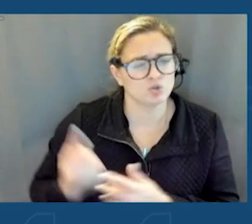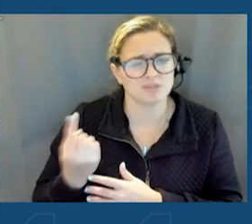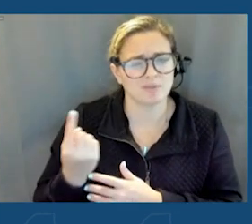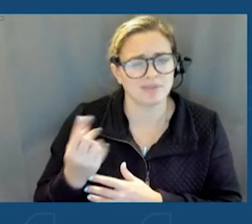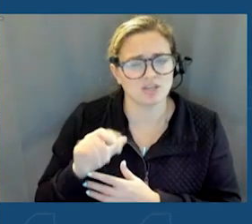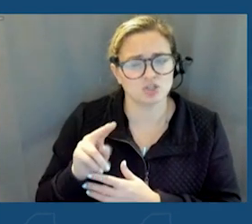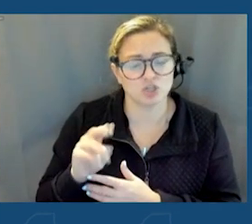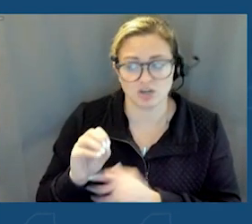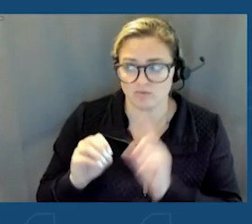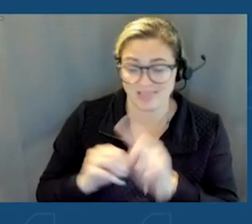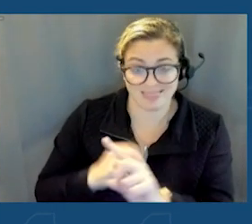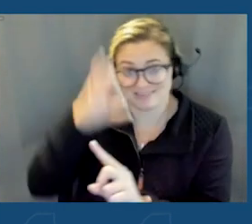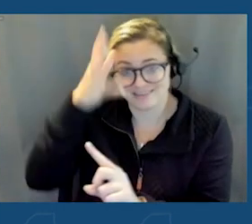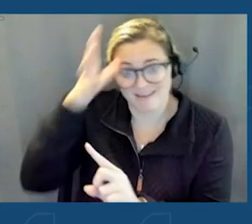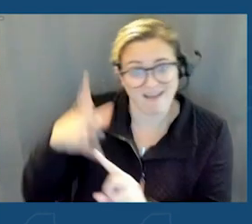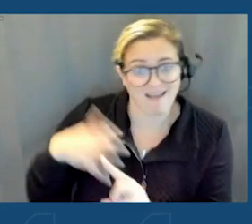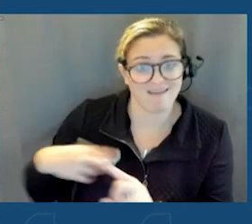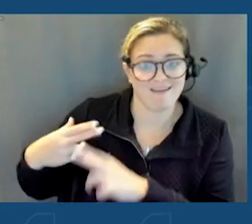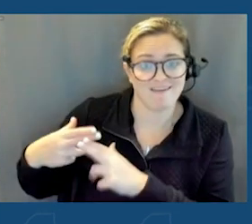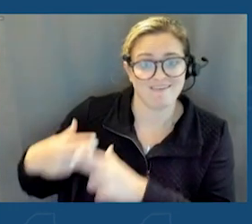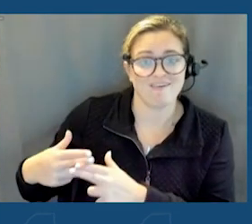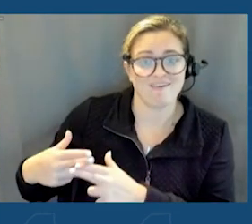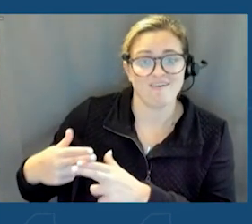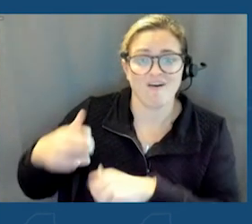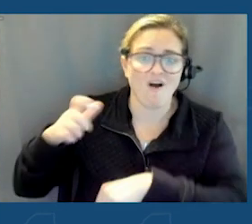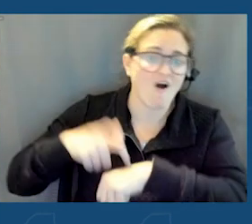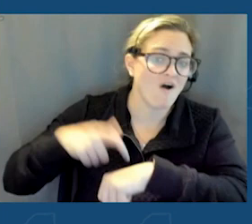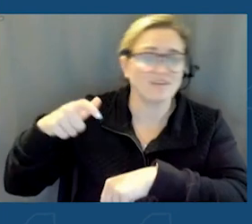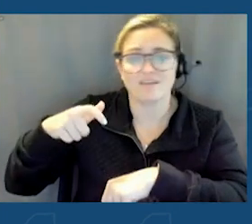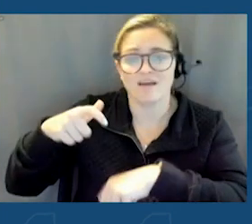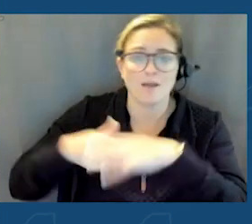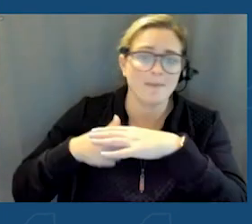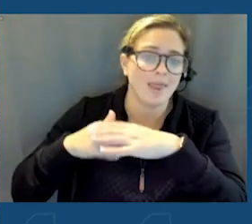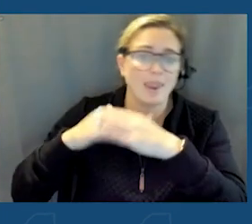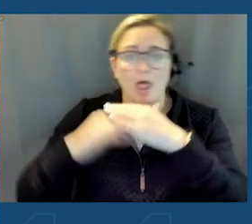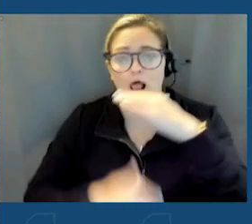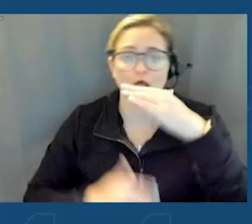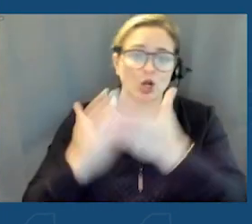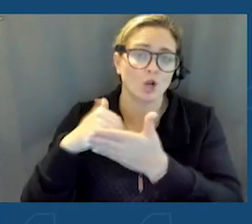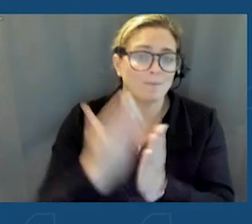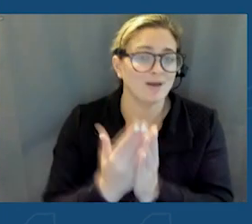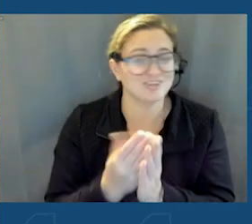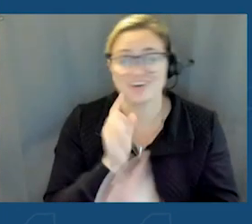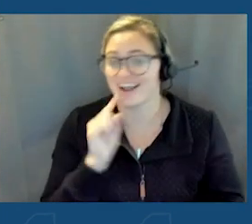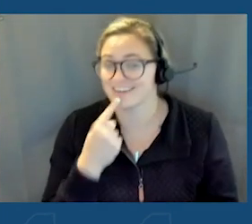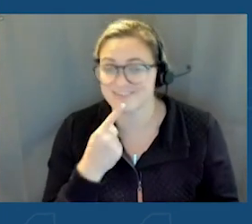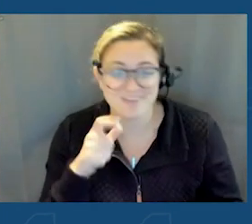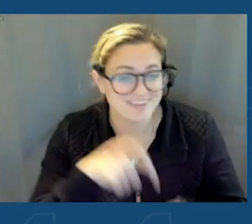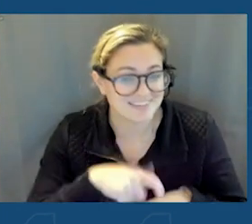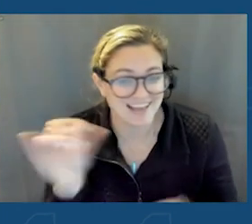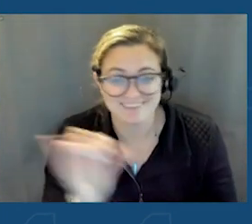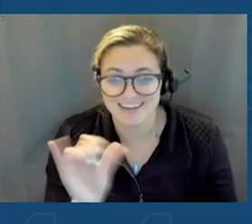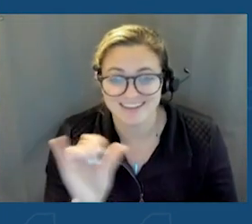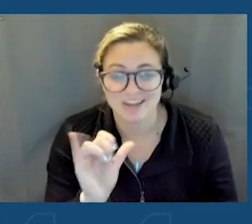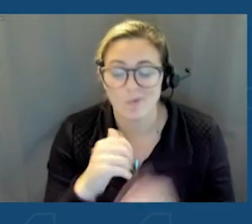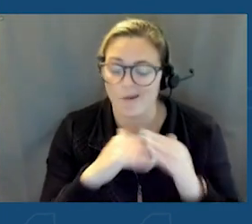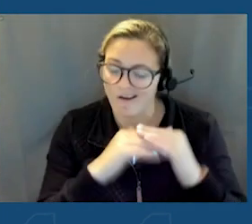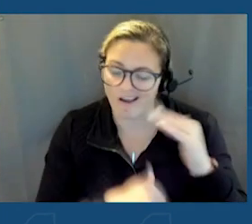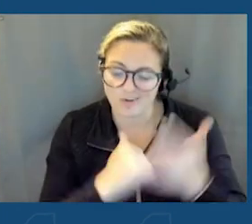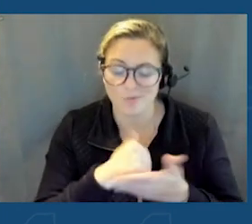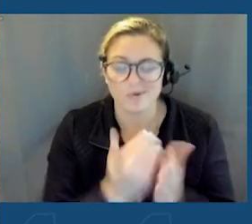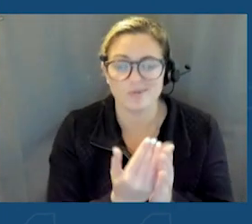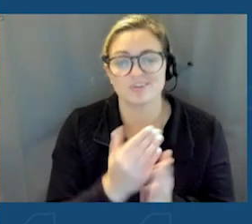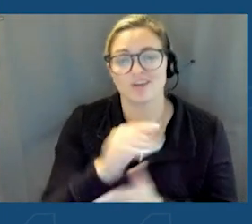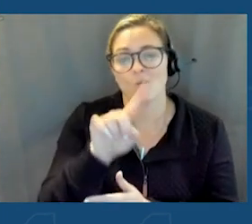this is the guy who I call on time and under budget. And he did not disappoint me this time either. We're under budget by over